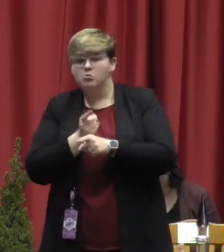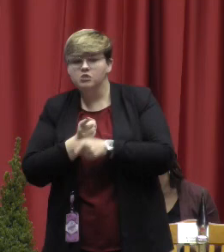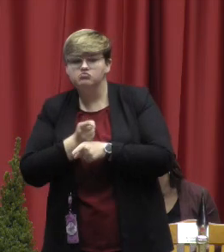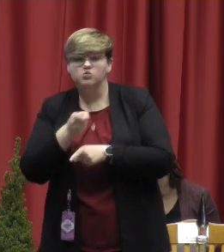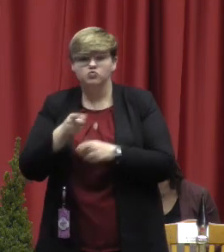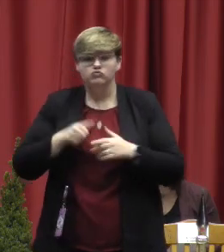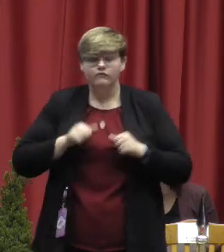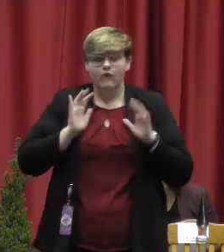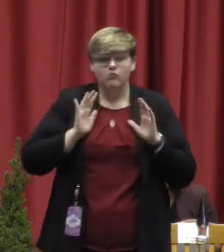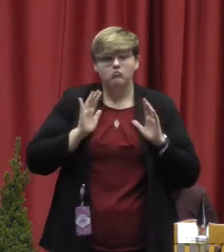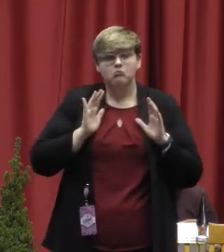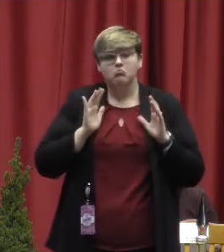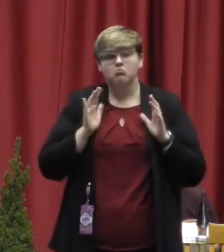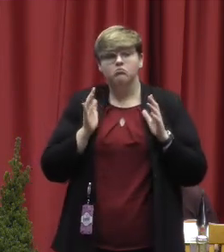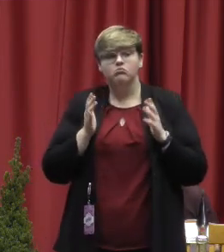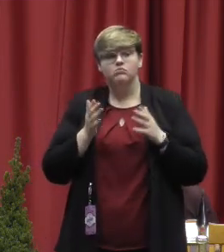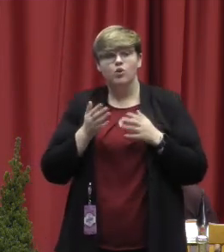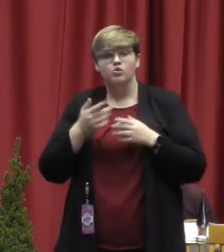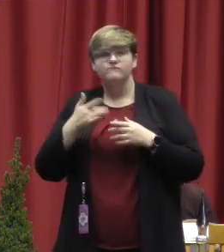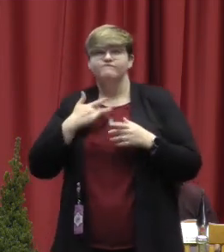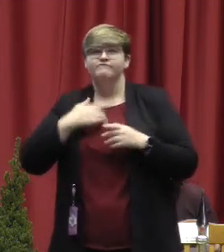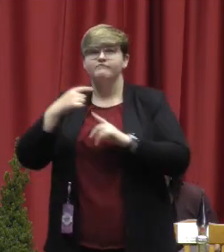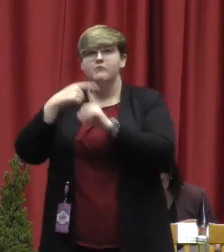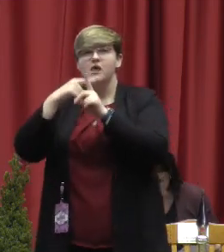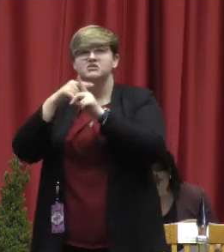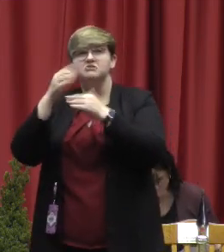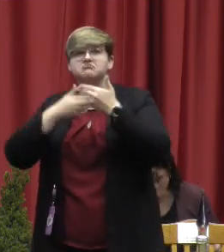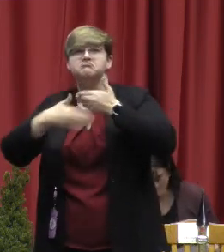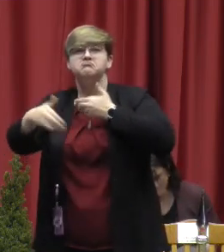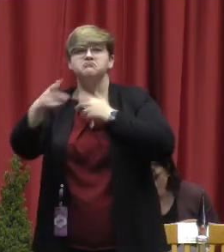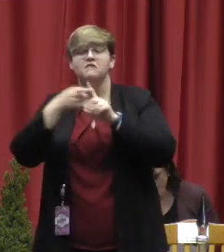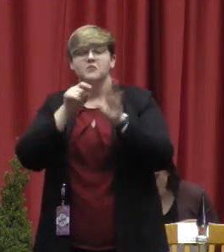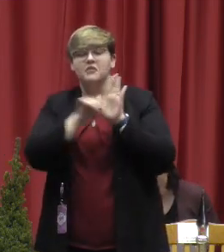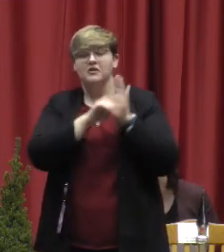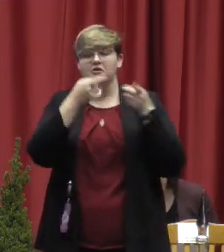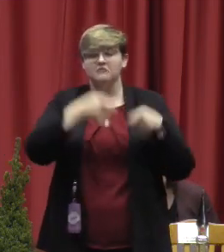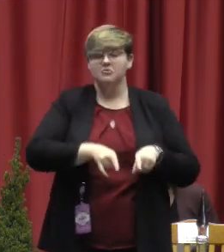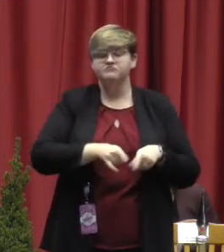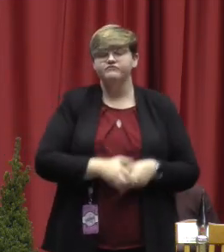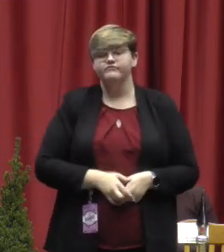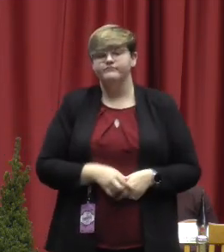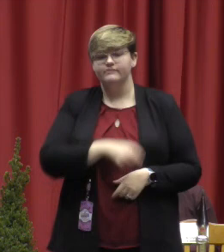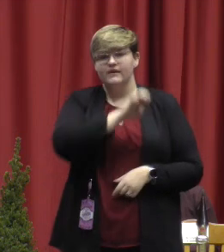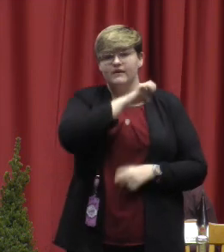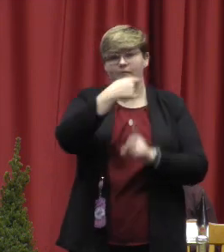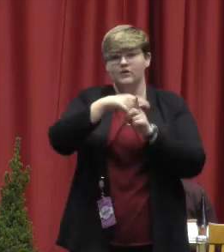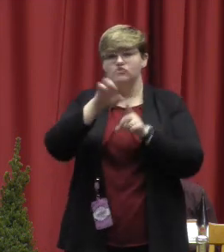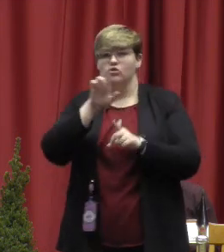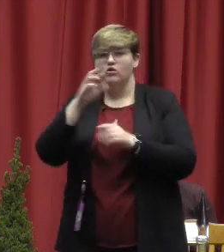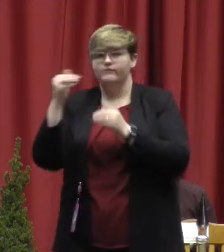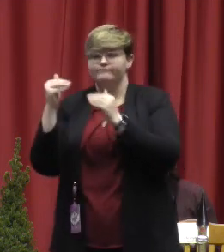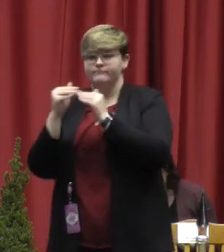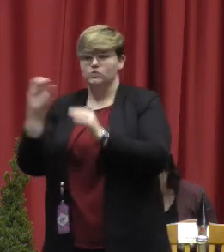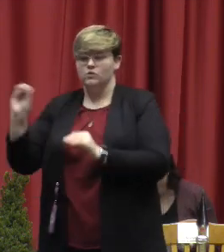up, or do you pull positivity from a negative event? E plus R equals O, which is your outcome.